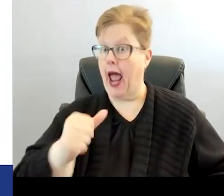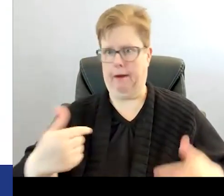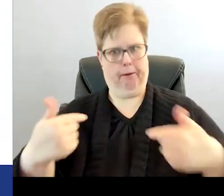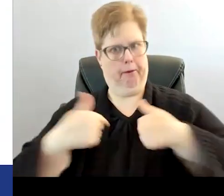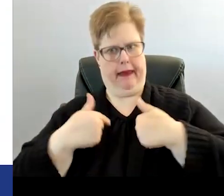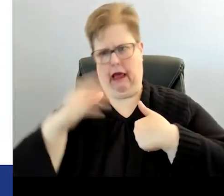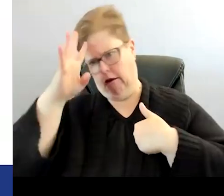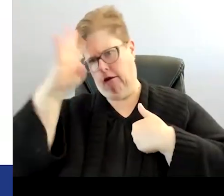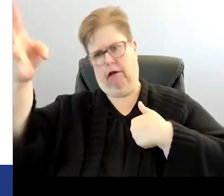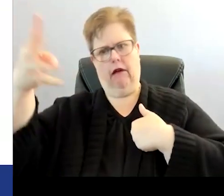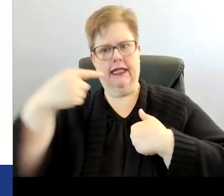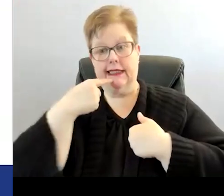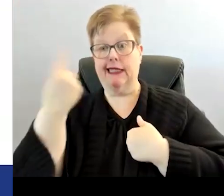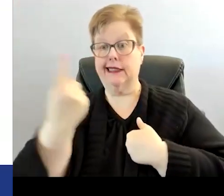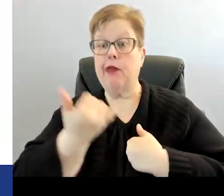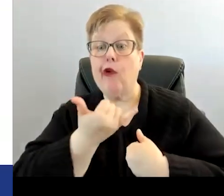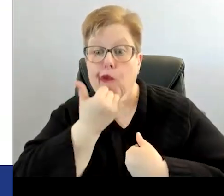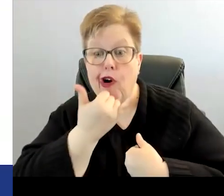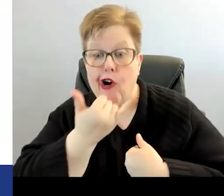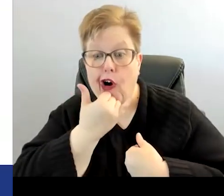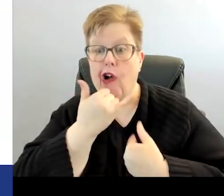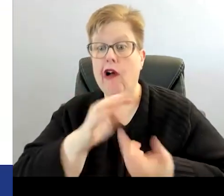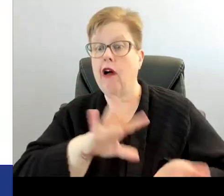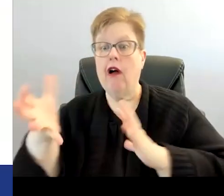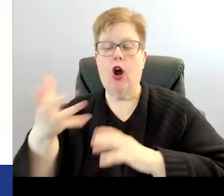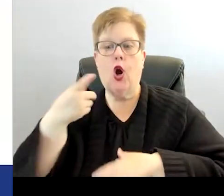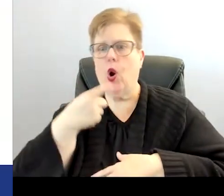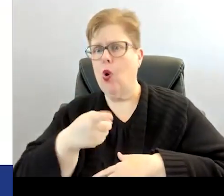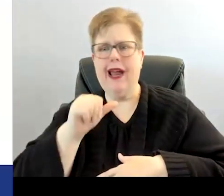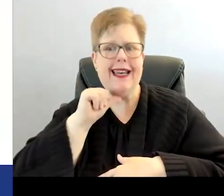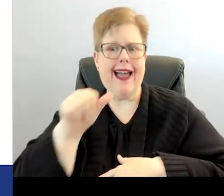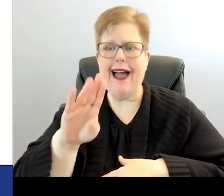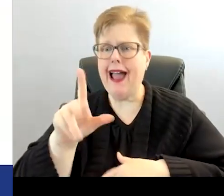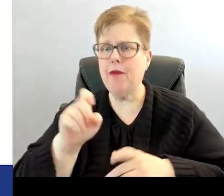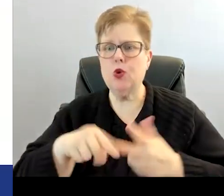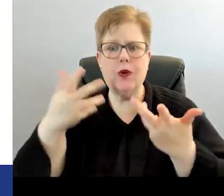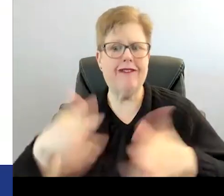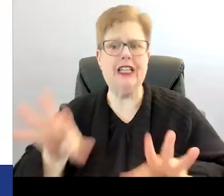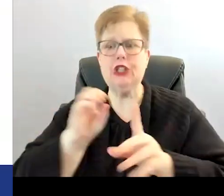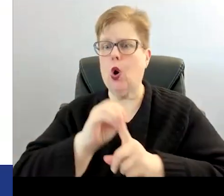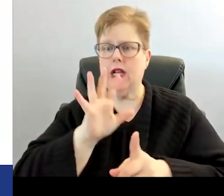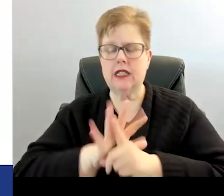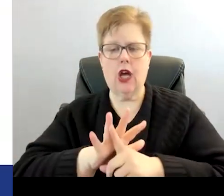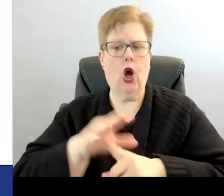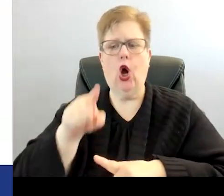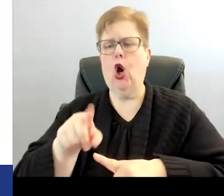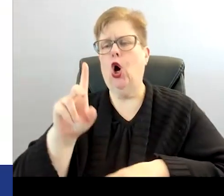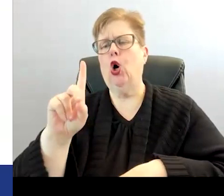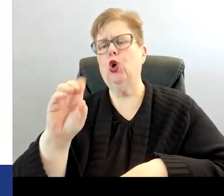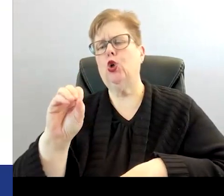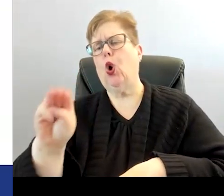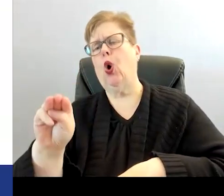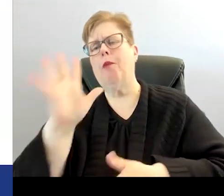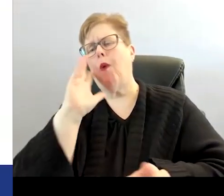saying that if something goes wrong and you are for some reason not able to finish orientation, you are doomed to